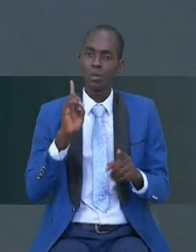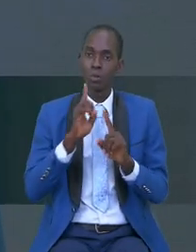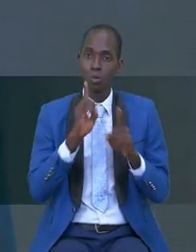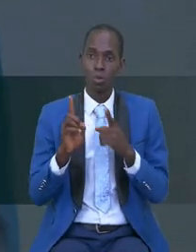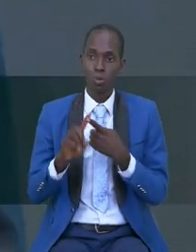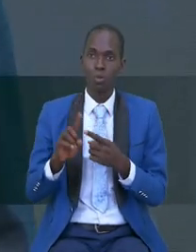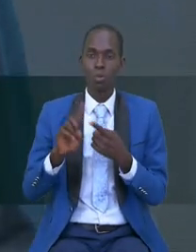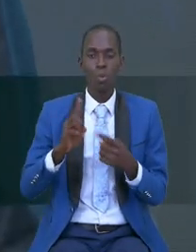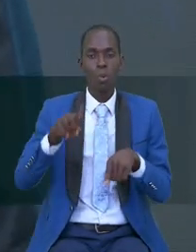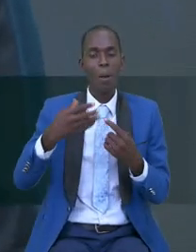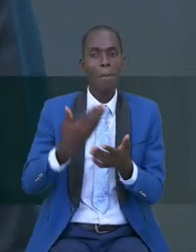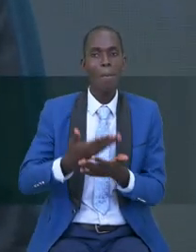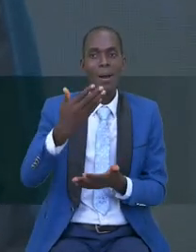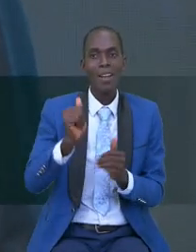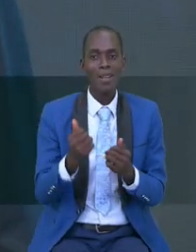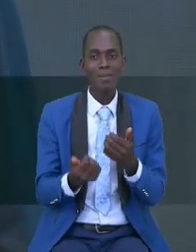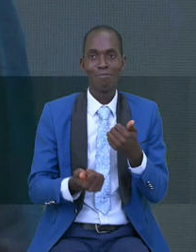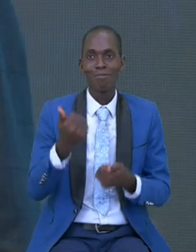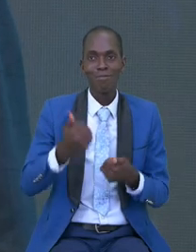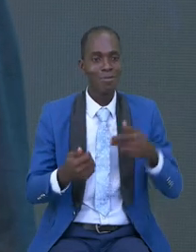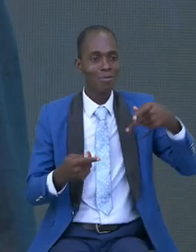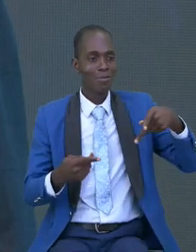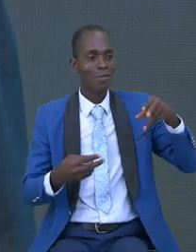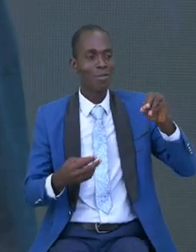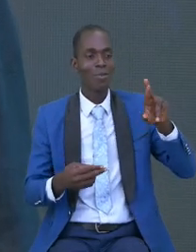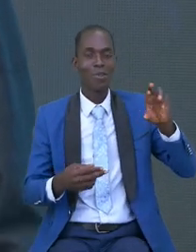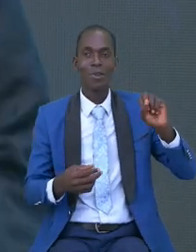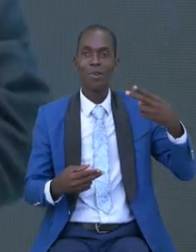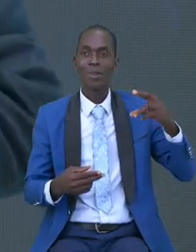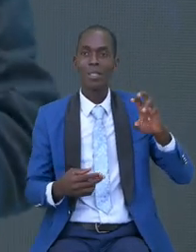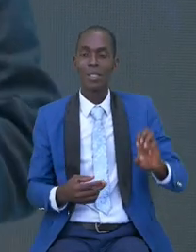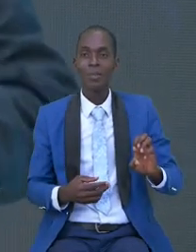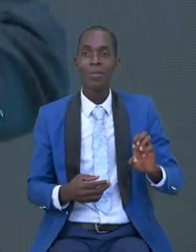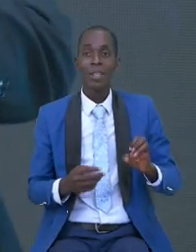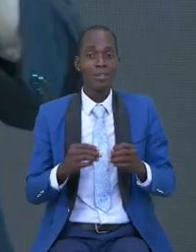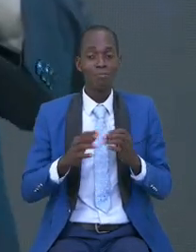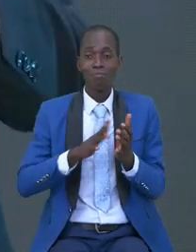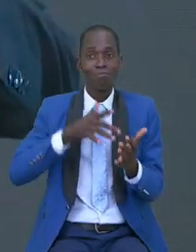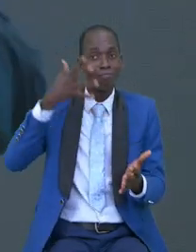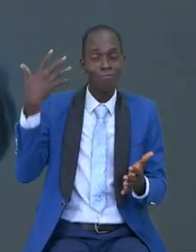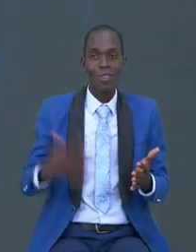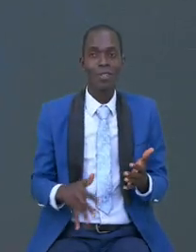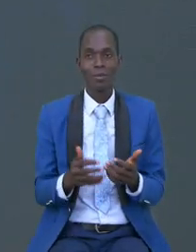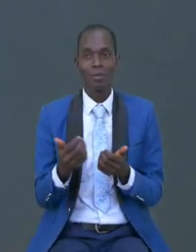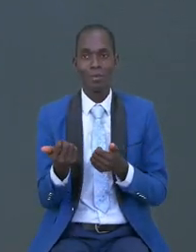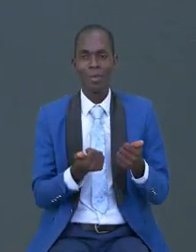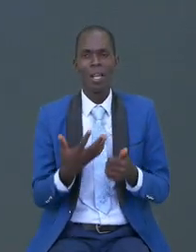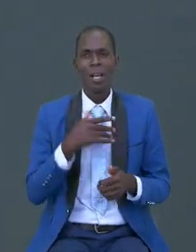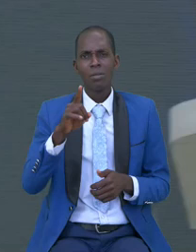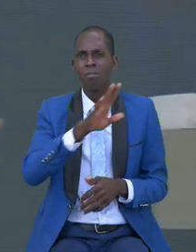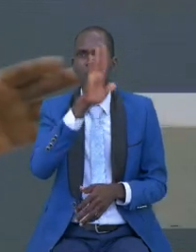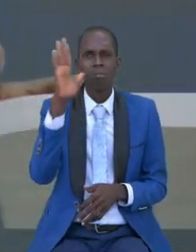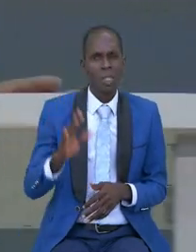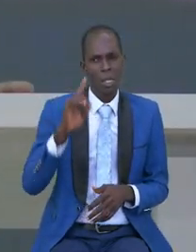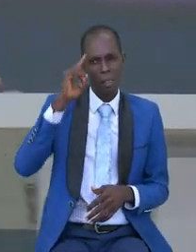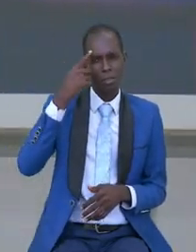vehicle, Porsche, it's luxury vehicle, and it's great, and you never thought you'd